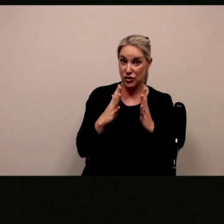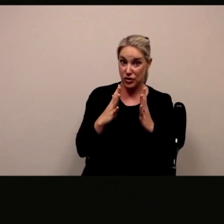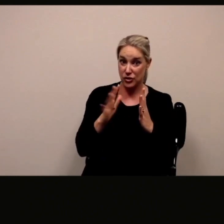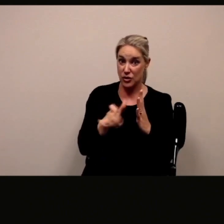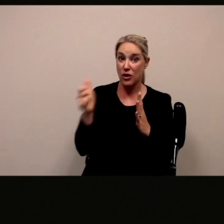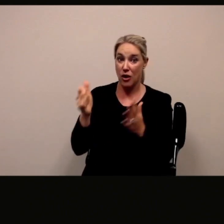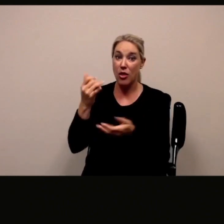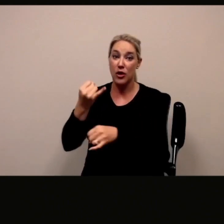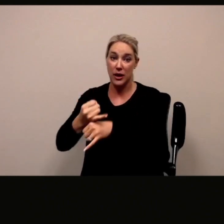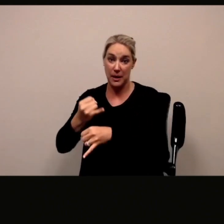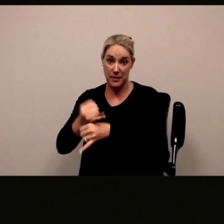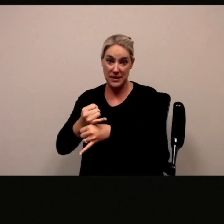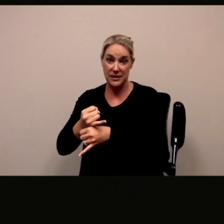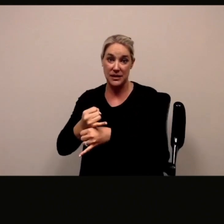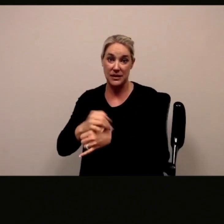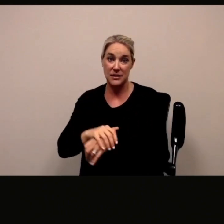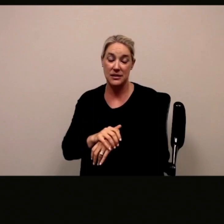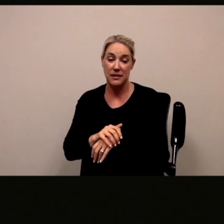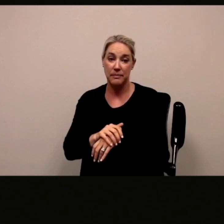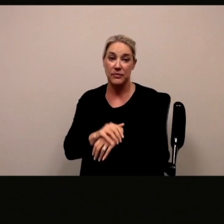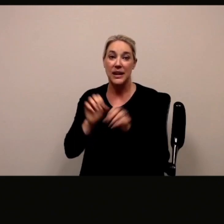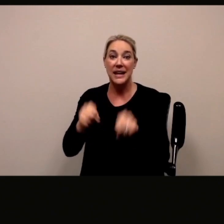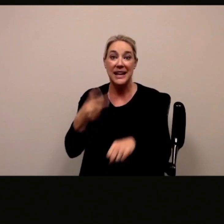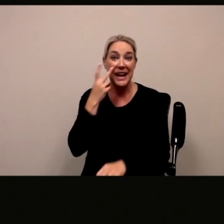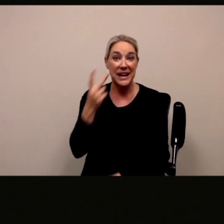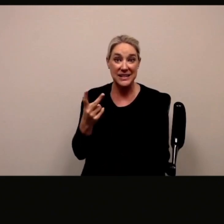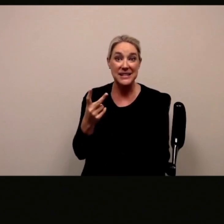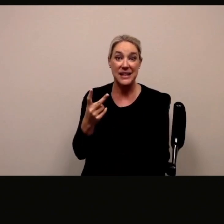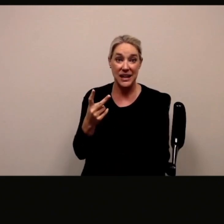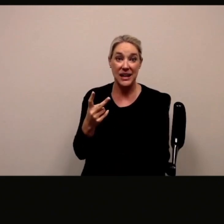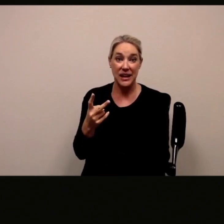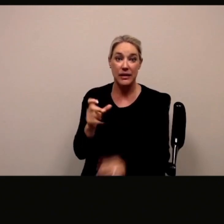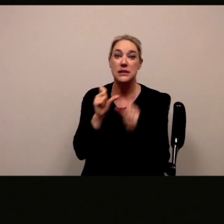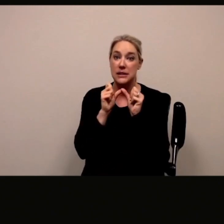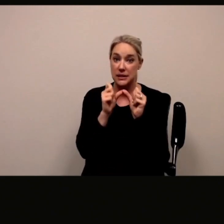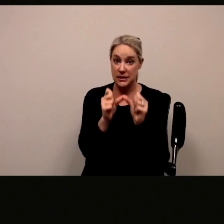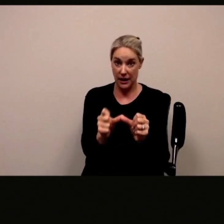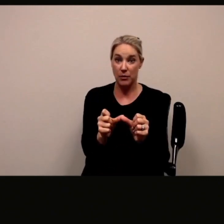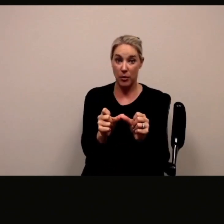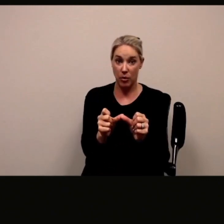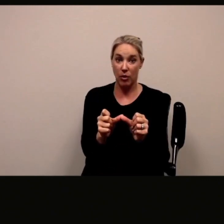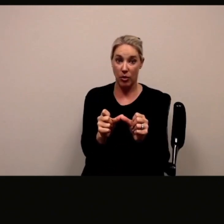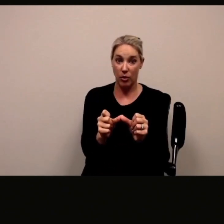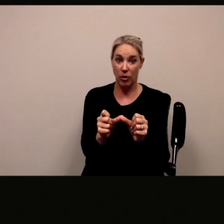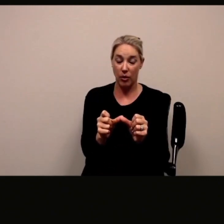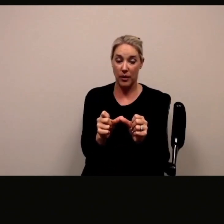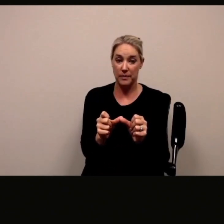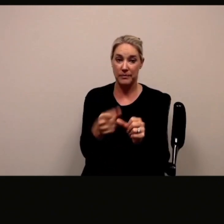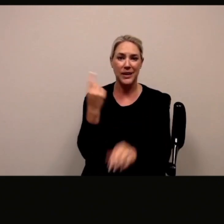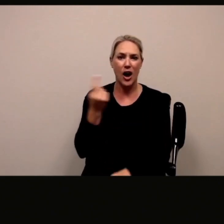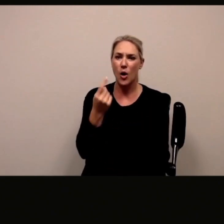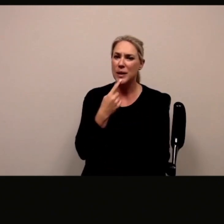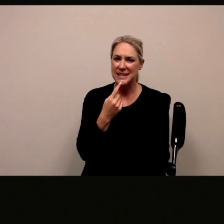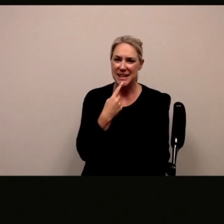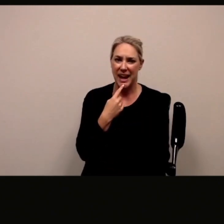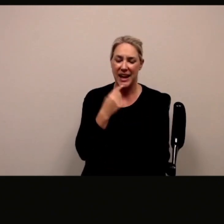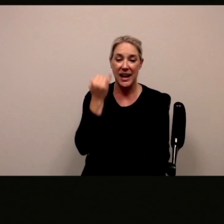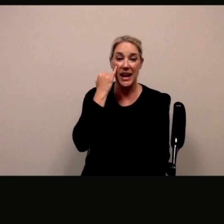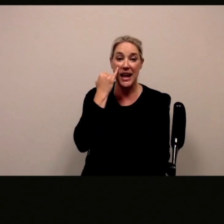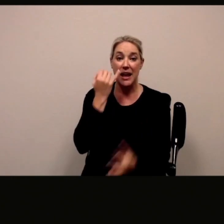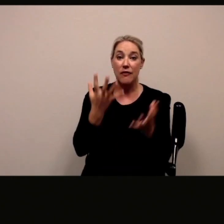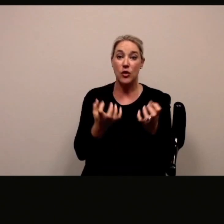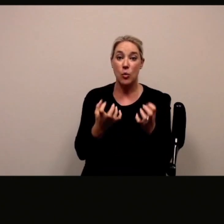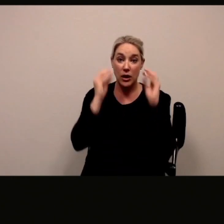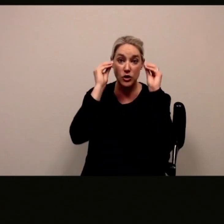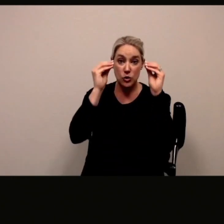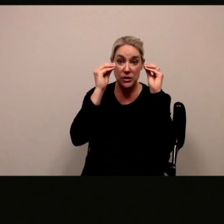they can see that this is sustainable. But I always say this is that if you're going to teach computer science right